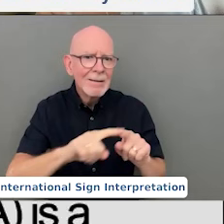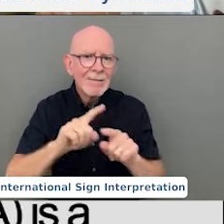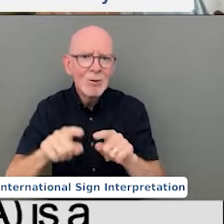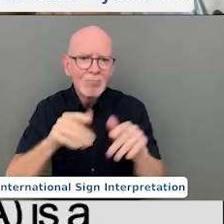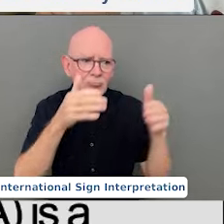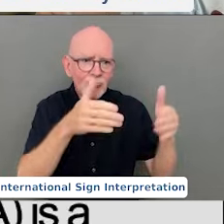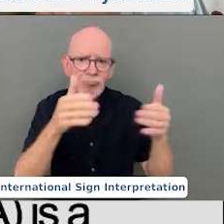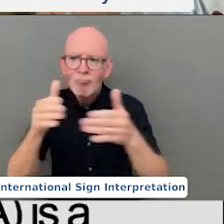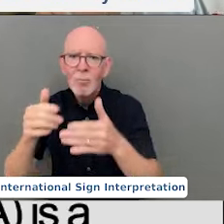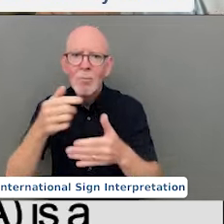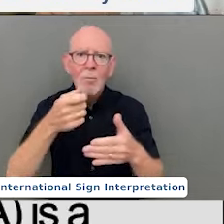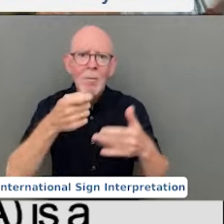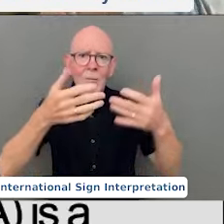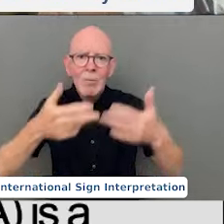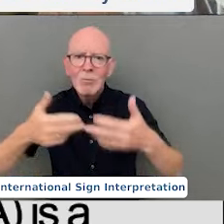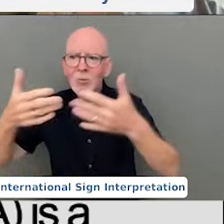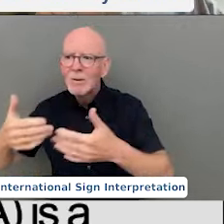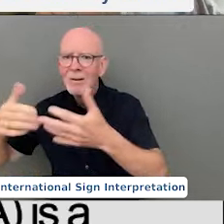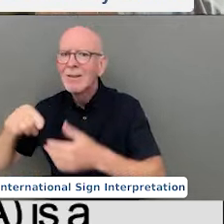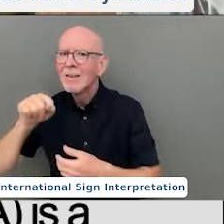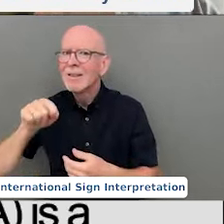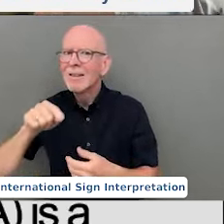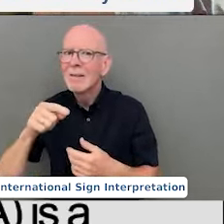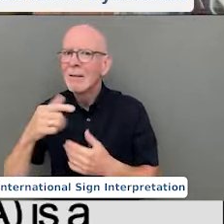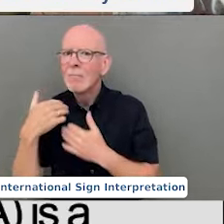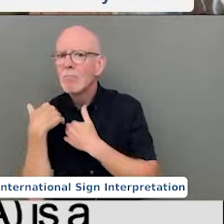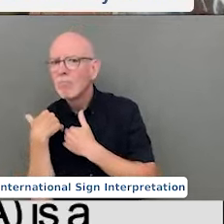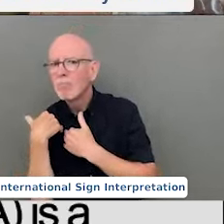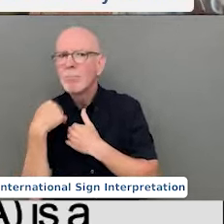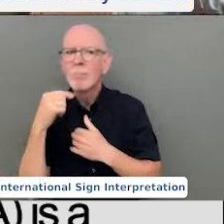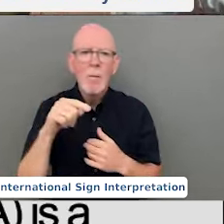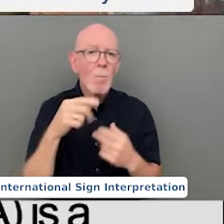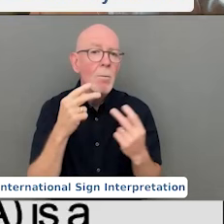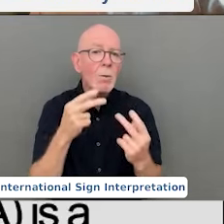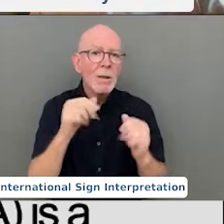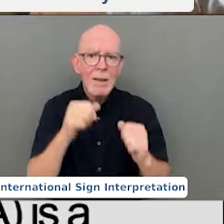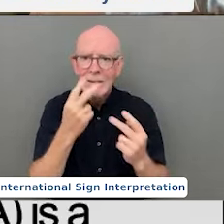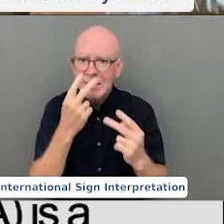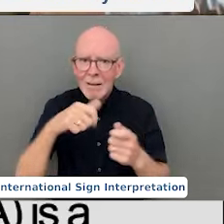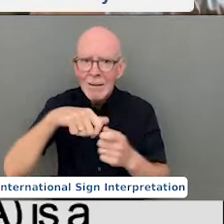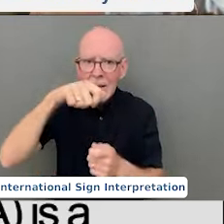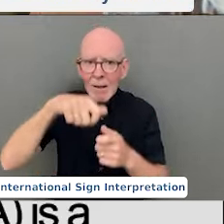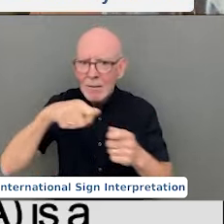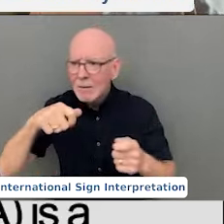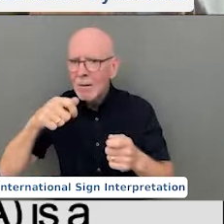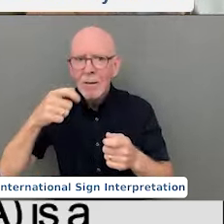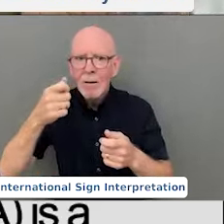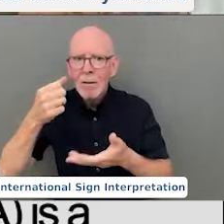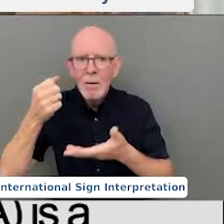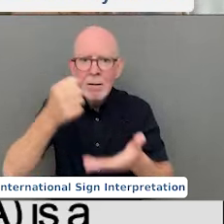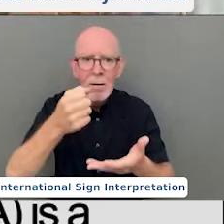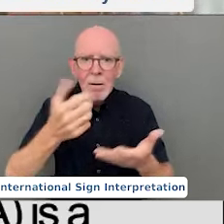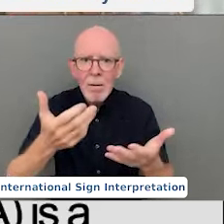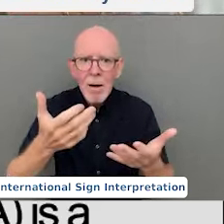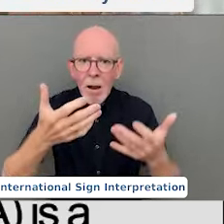much you spend, but how one can better plan and convert those different intentions of where we want to build better systems into